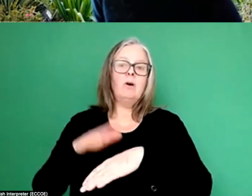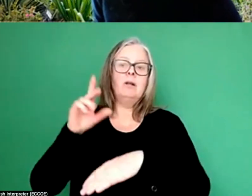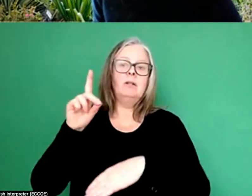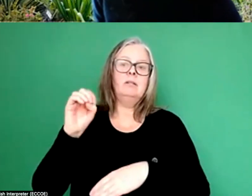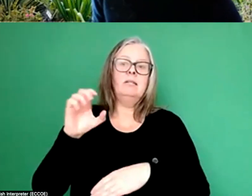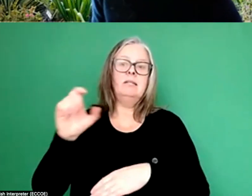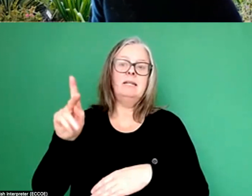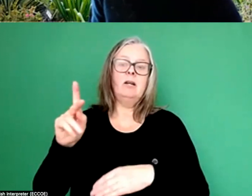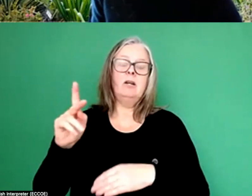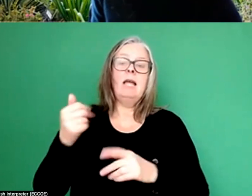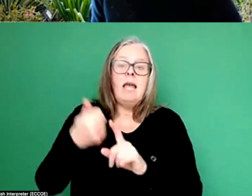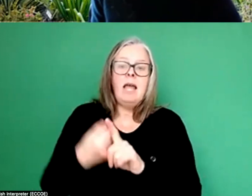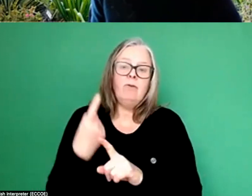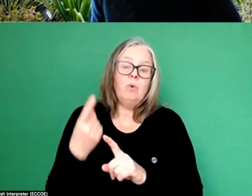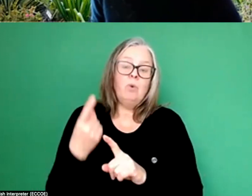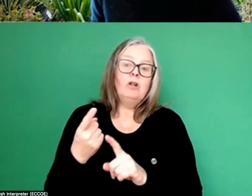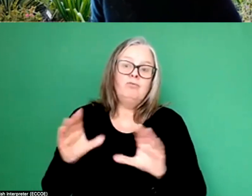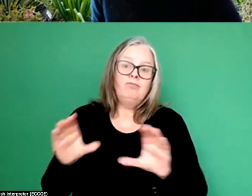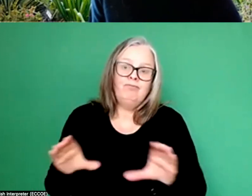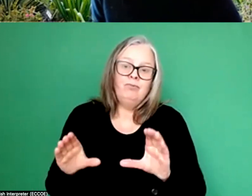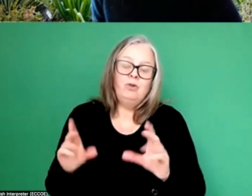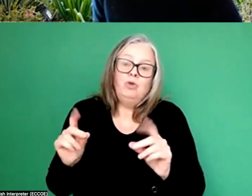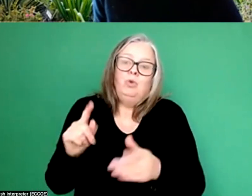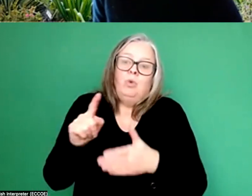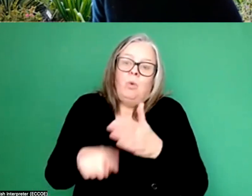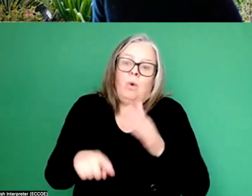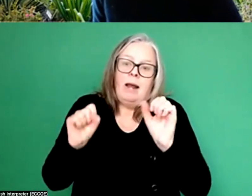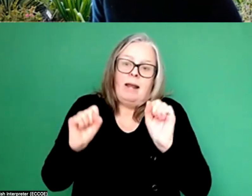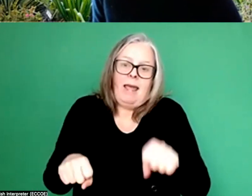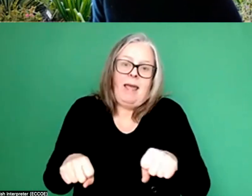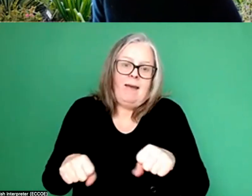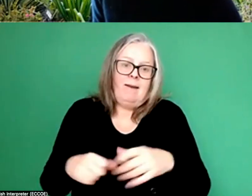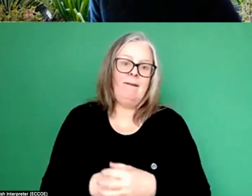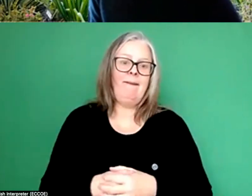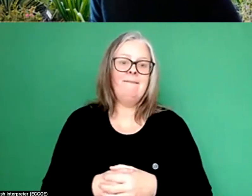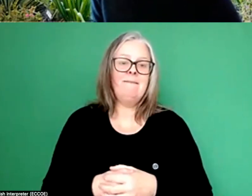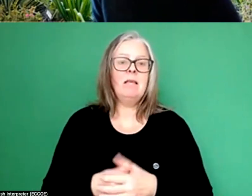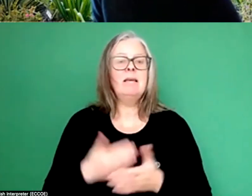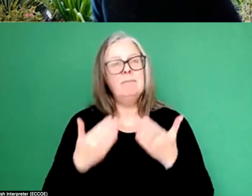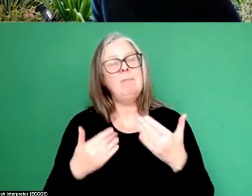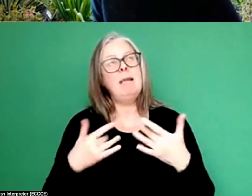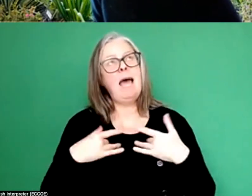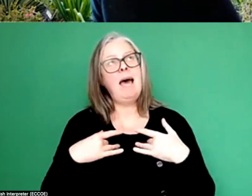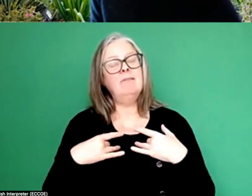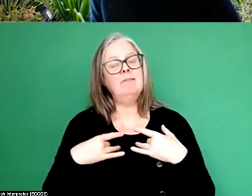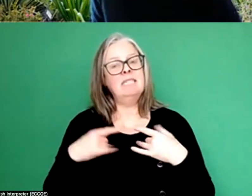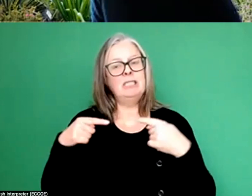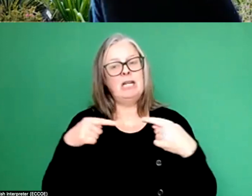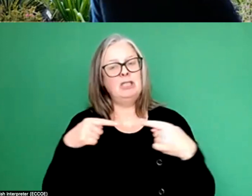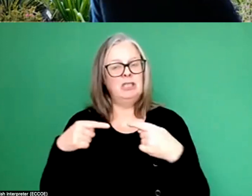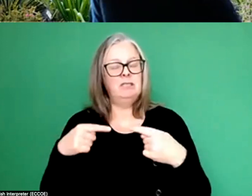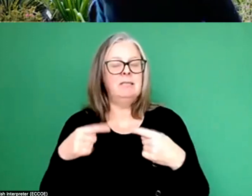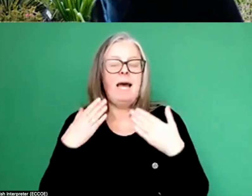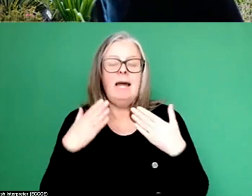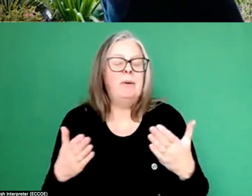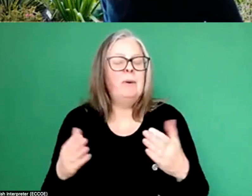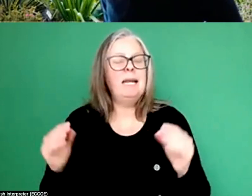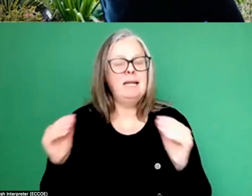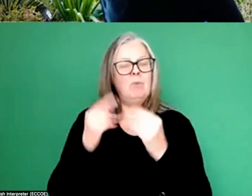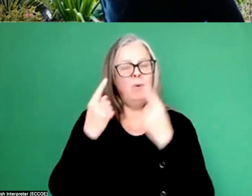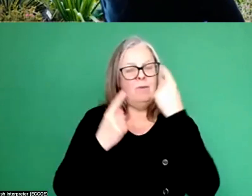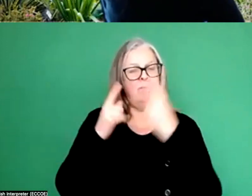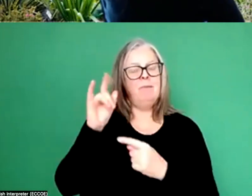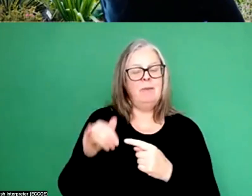But I think the, I don't, I don't know, maybe it is a tension. I have to think about it more. But thank you. Thank you.